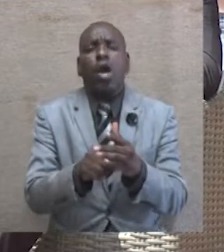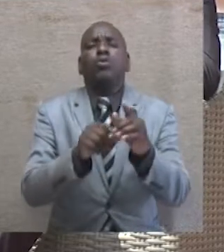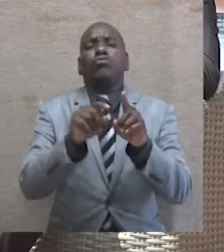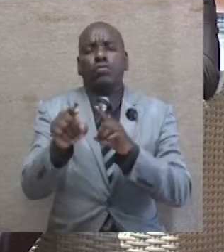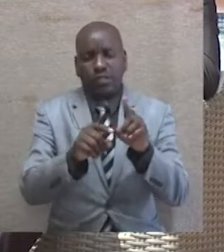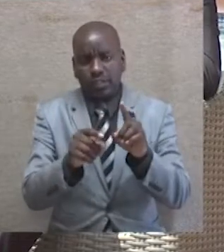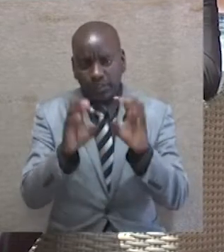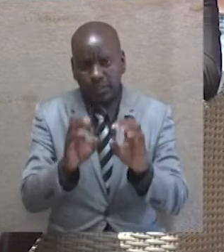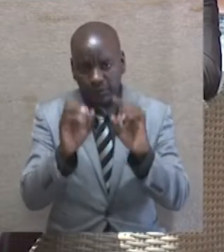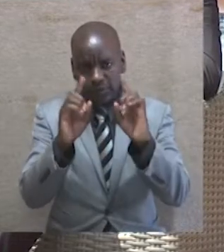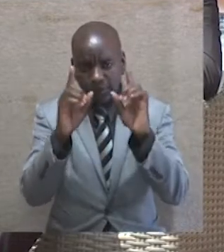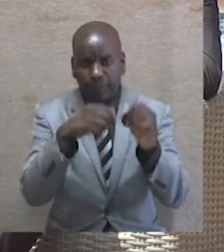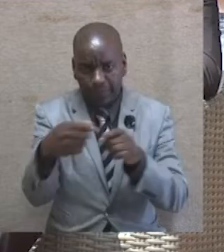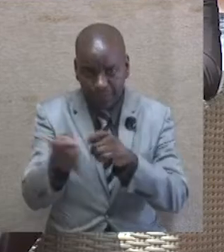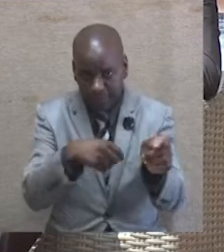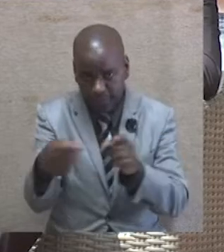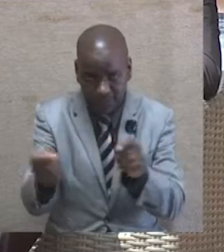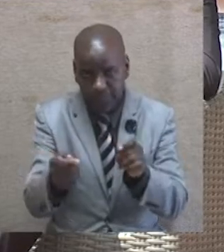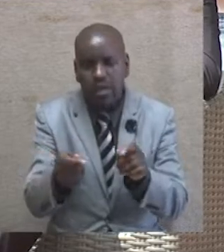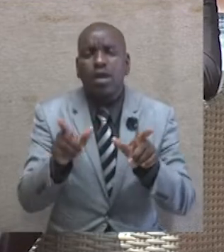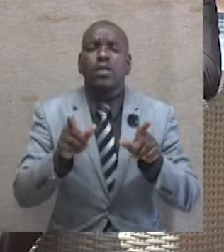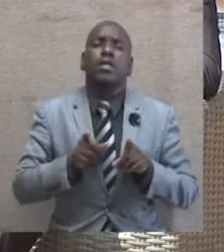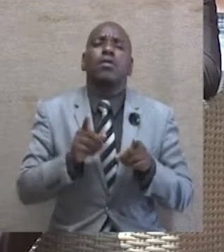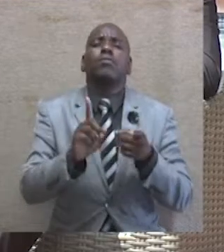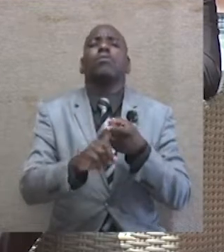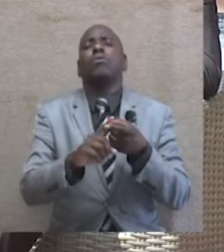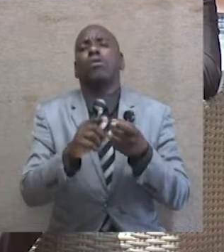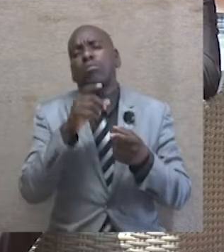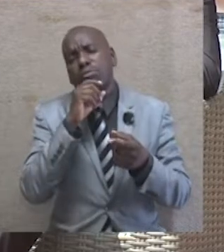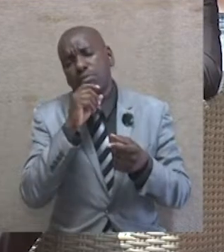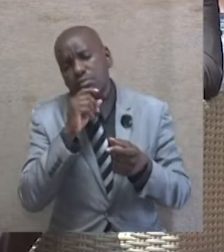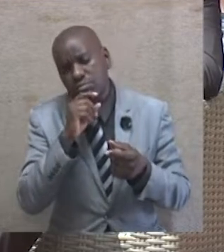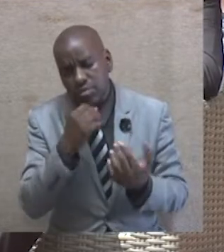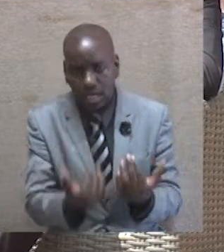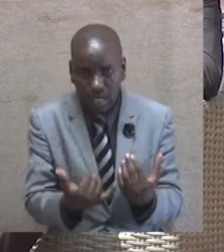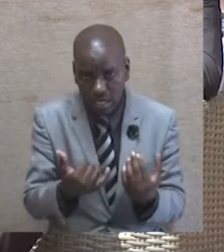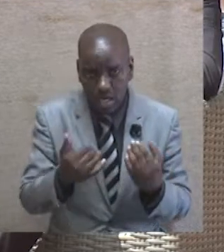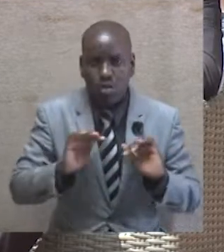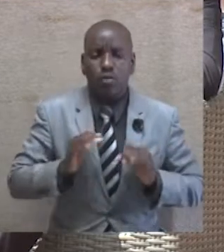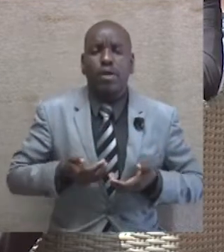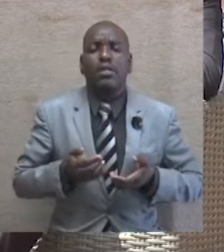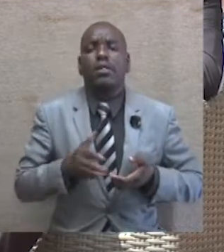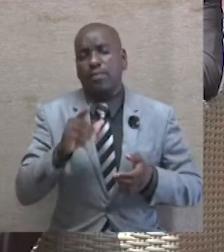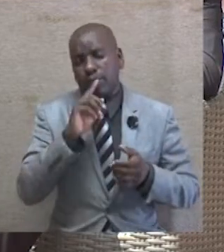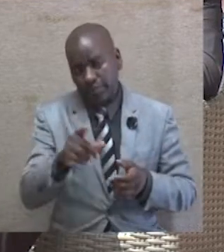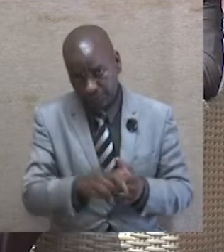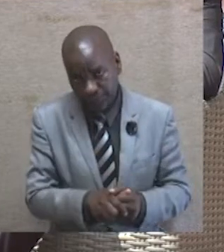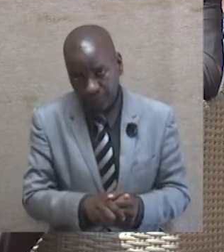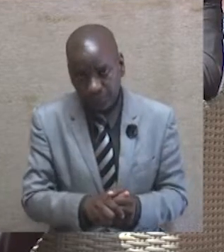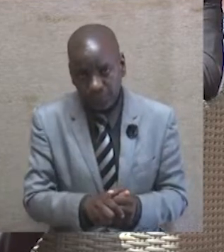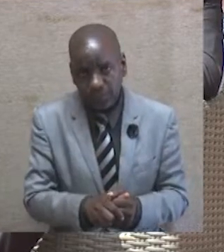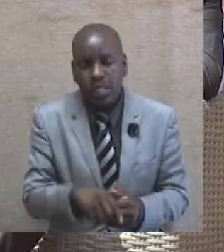be cascaded to every person, be it a girl, be it a boy, be it a man, or be it a young woman. Thank you very much. Thank you.